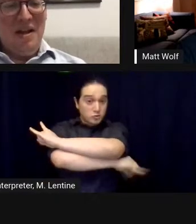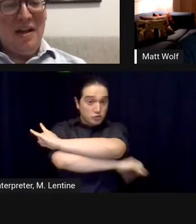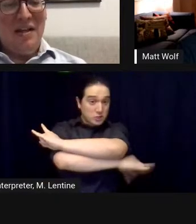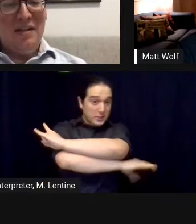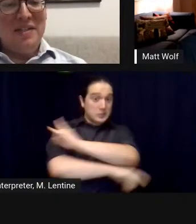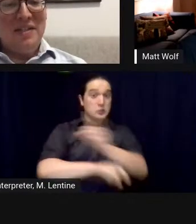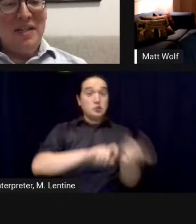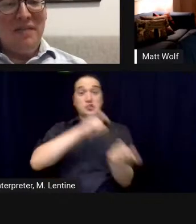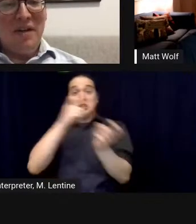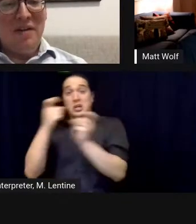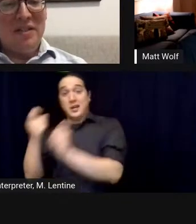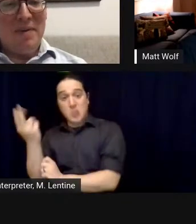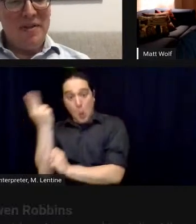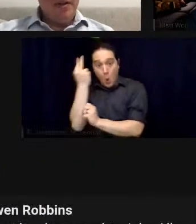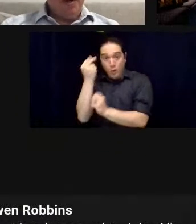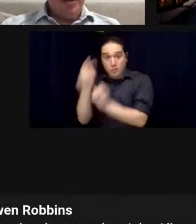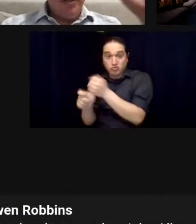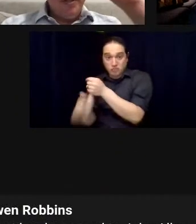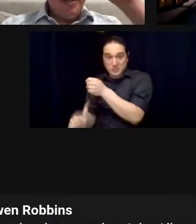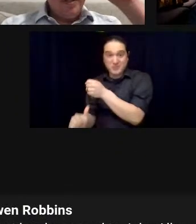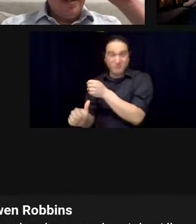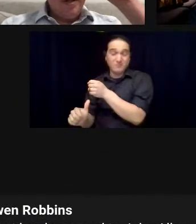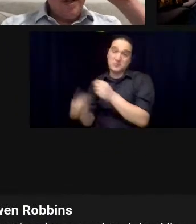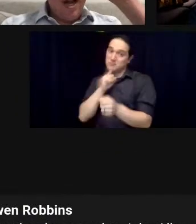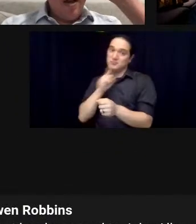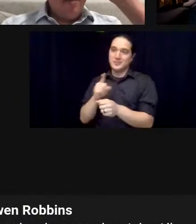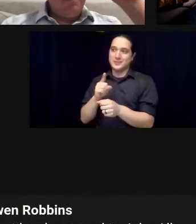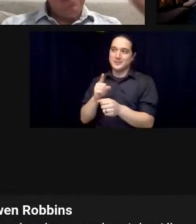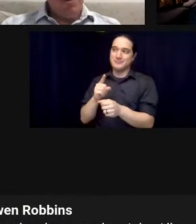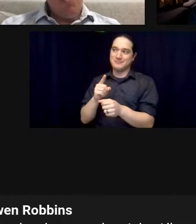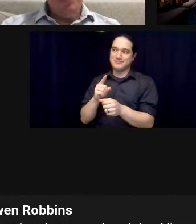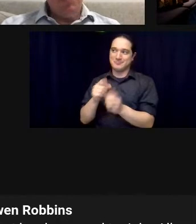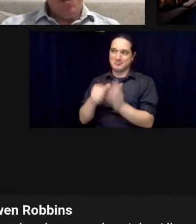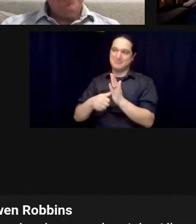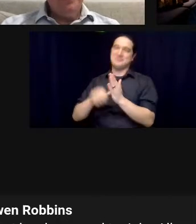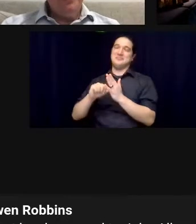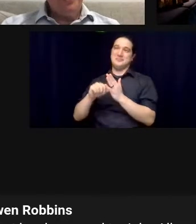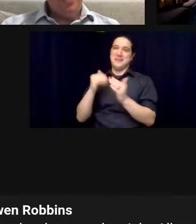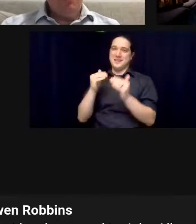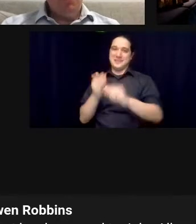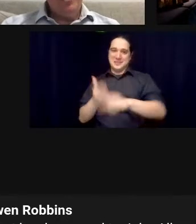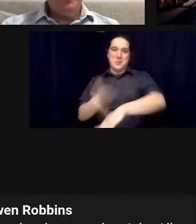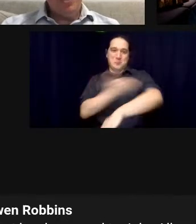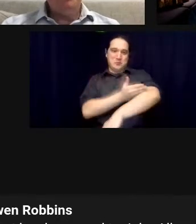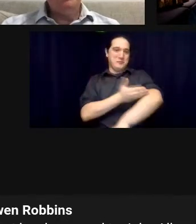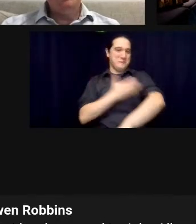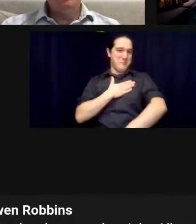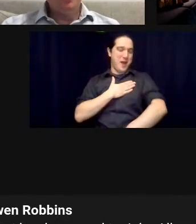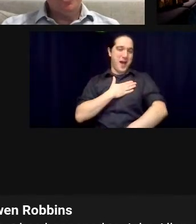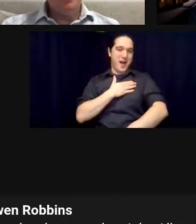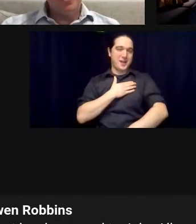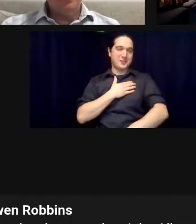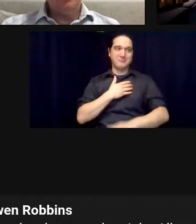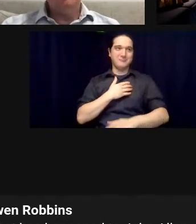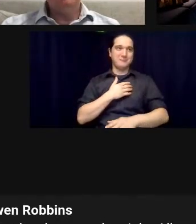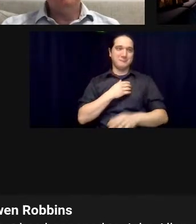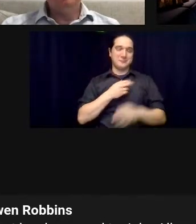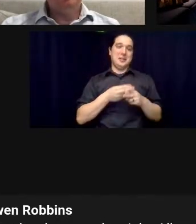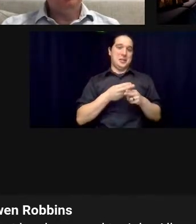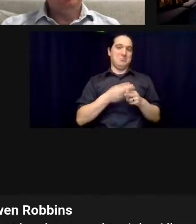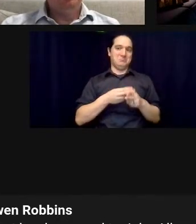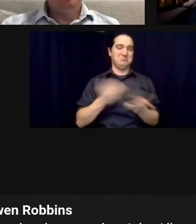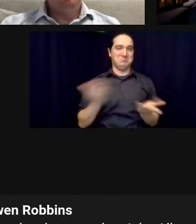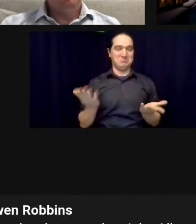uh let's see if there are some other questions uh from owen robbins uh what has happened to john allen